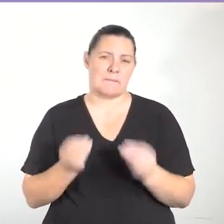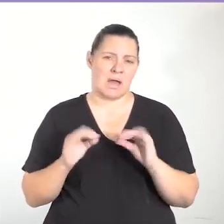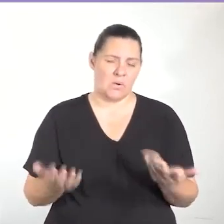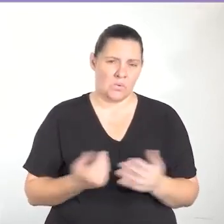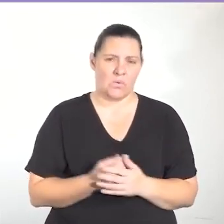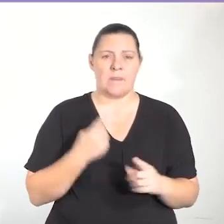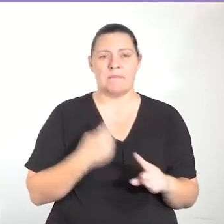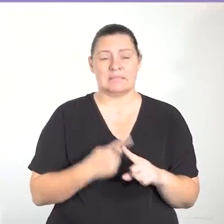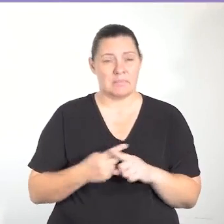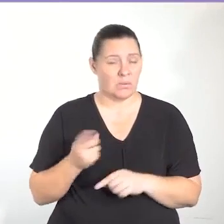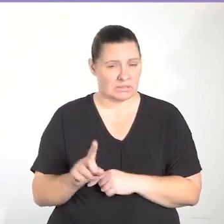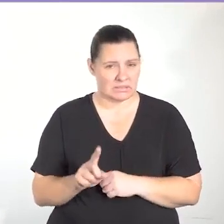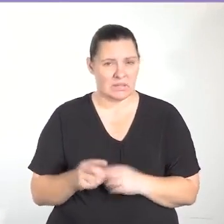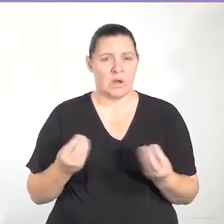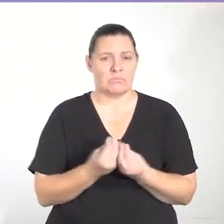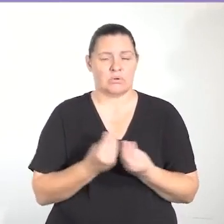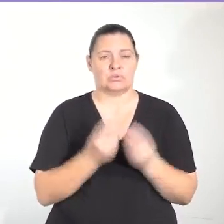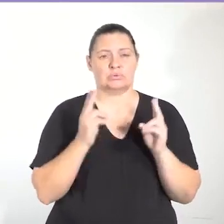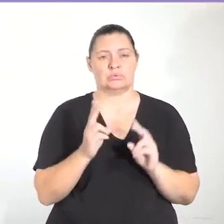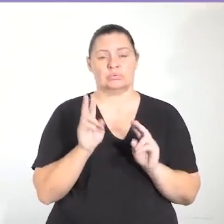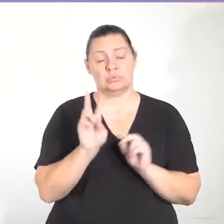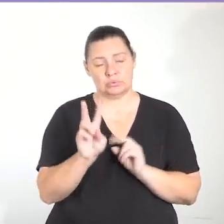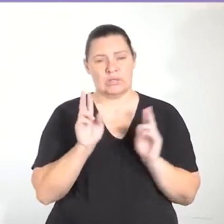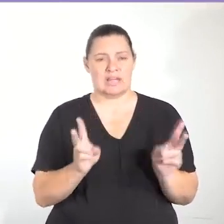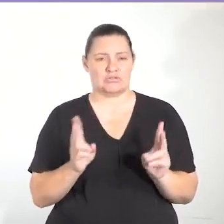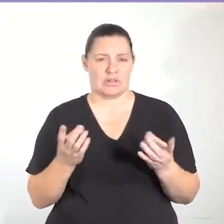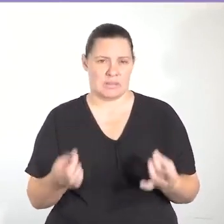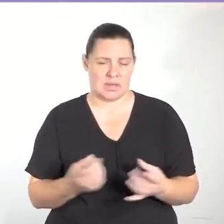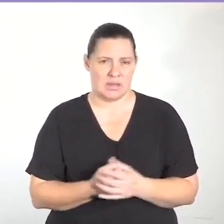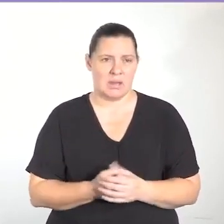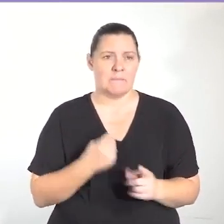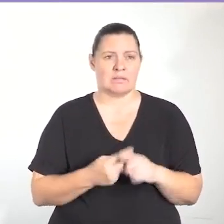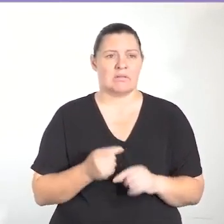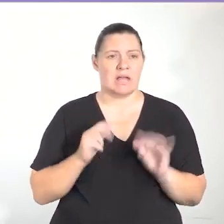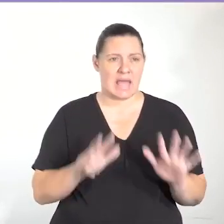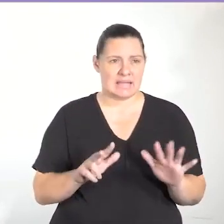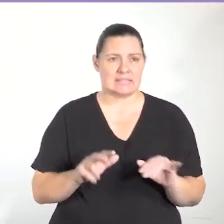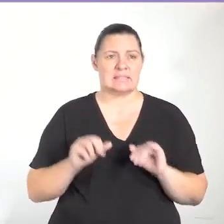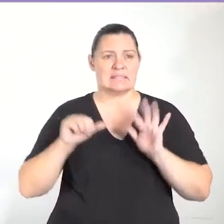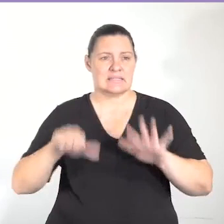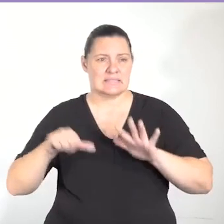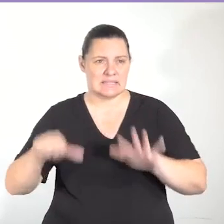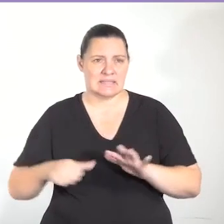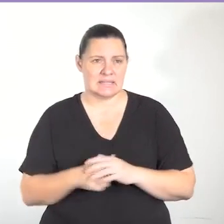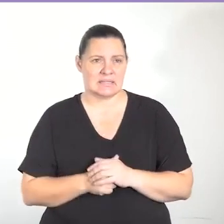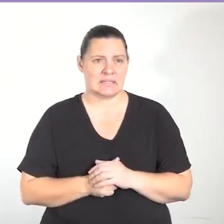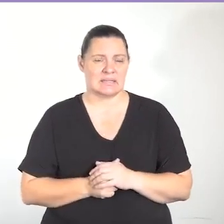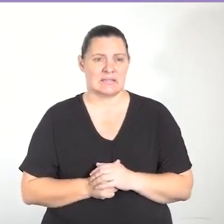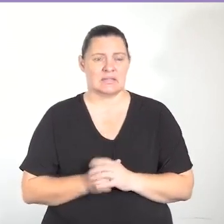multiples. Remember, multiple is the product of two natural numbers. So the multiples of 8 are 8,